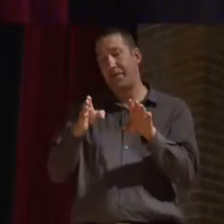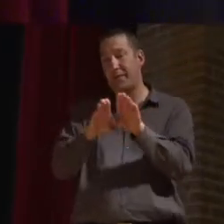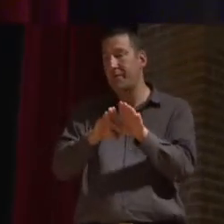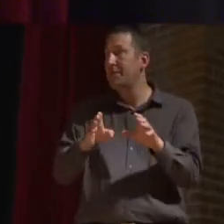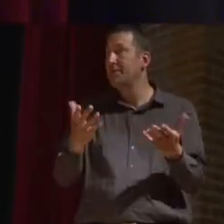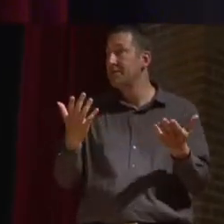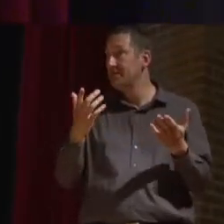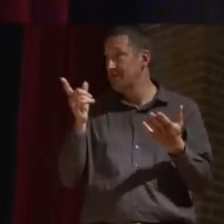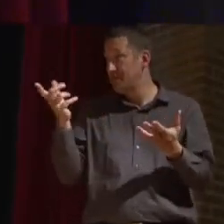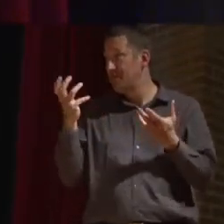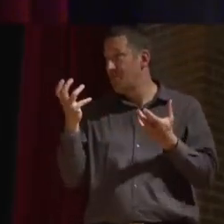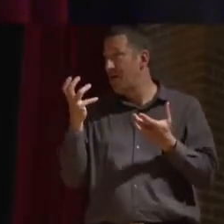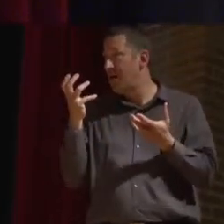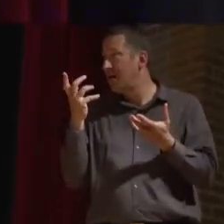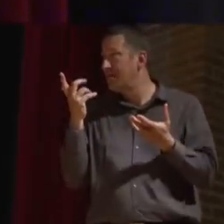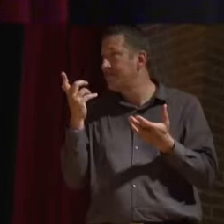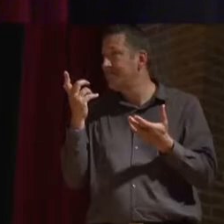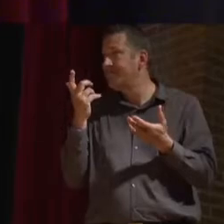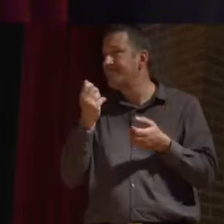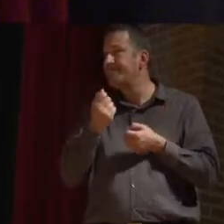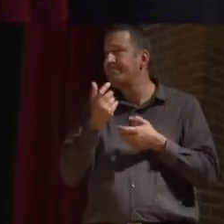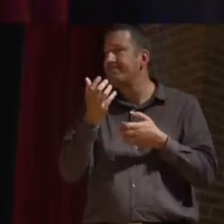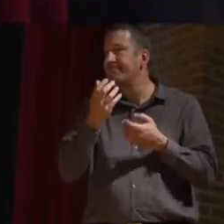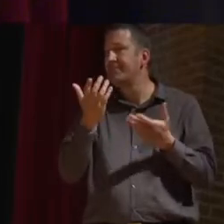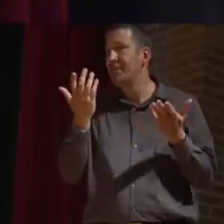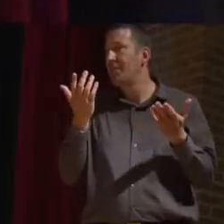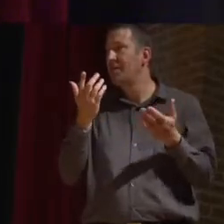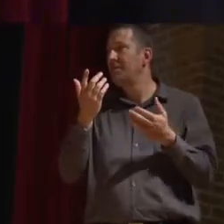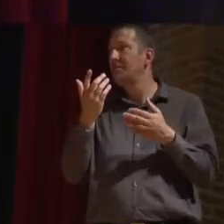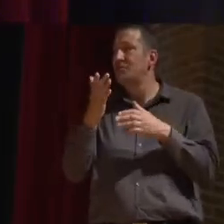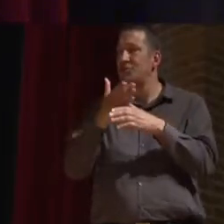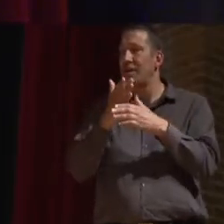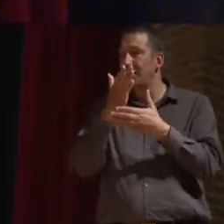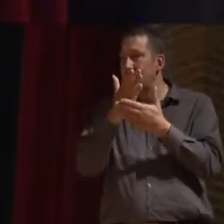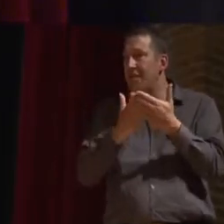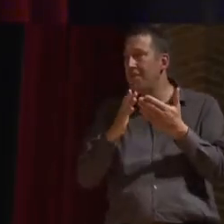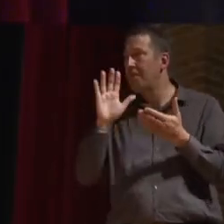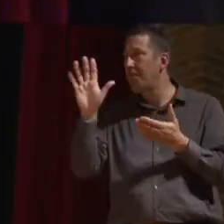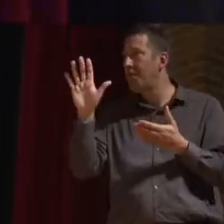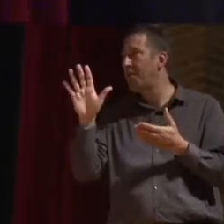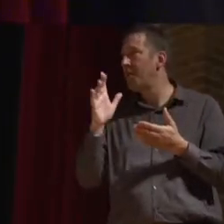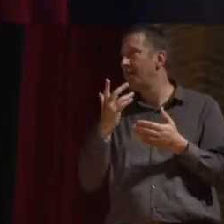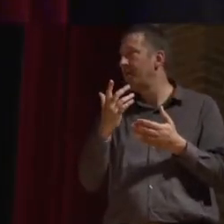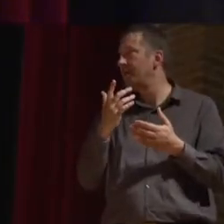that's, you know, just was on their mind but maybe wasn't in one of the specific questions?